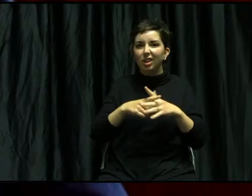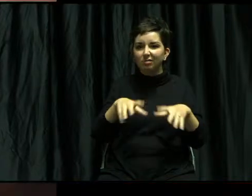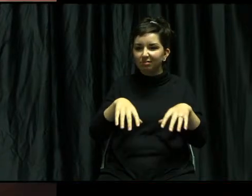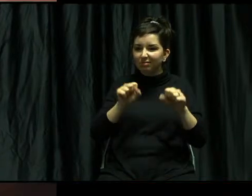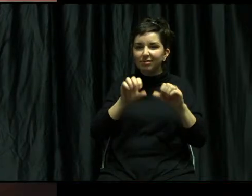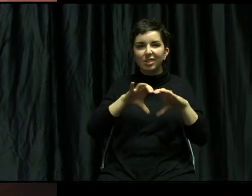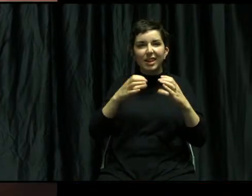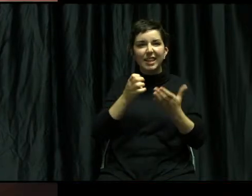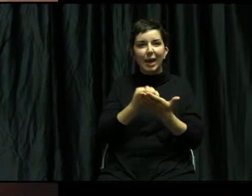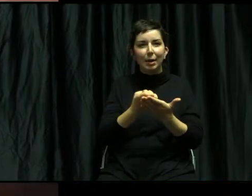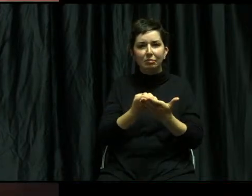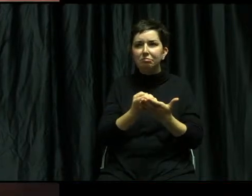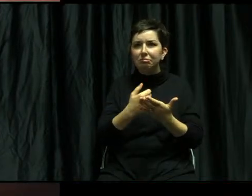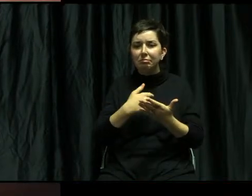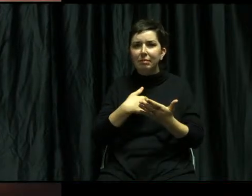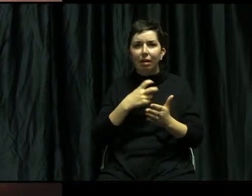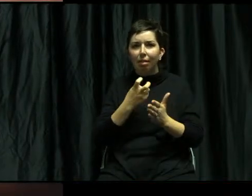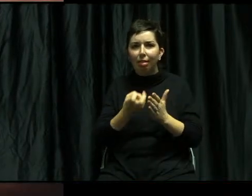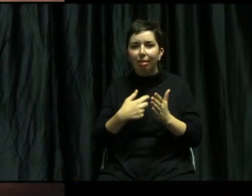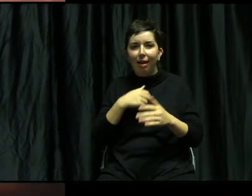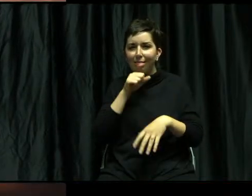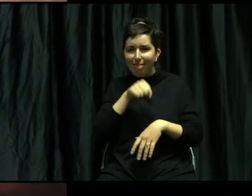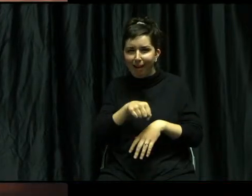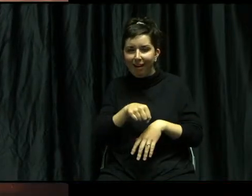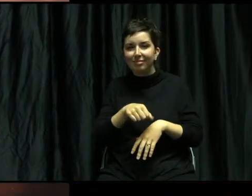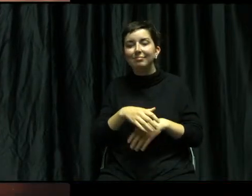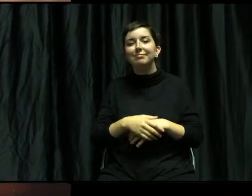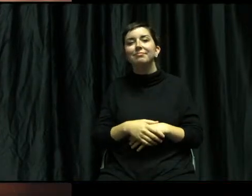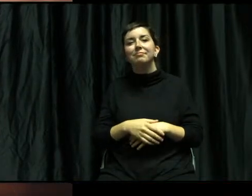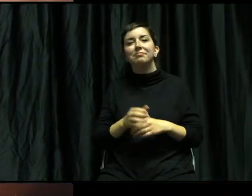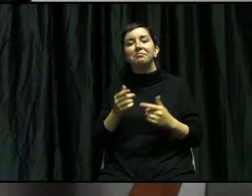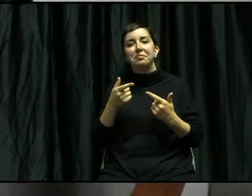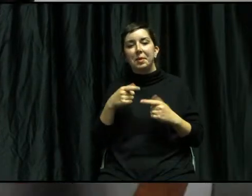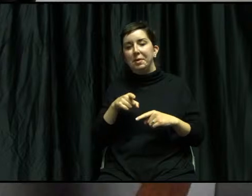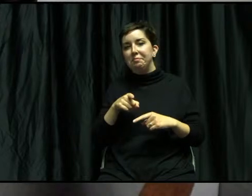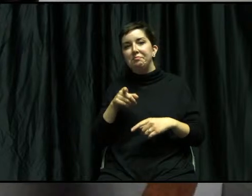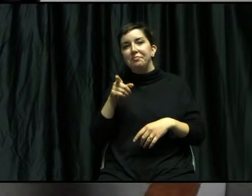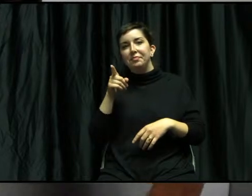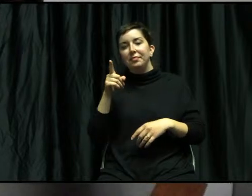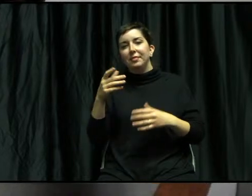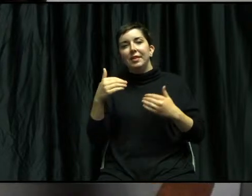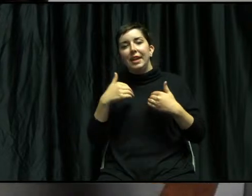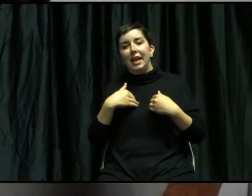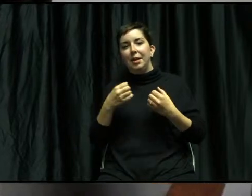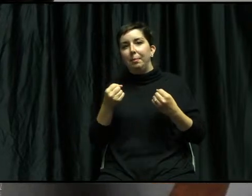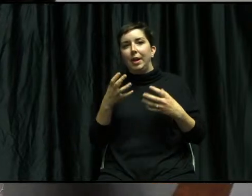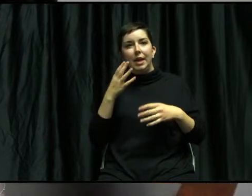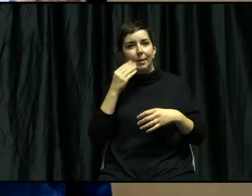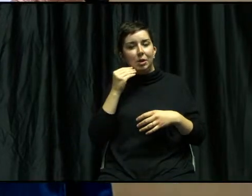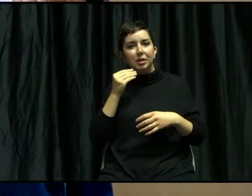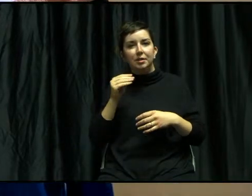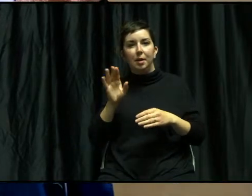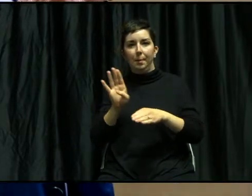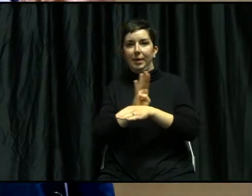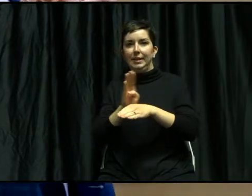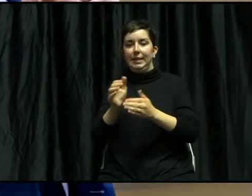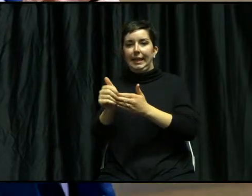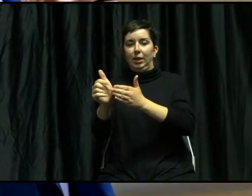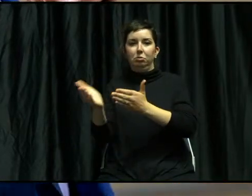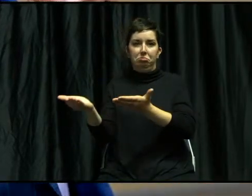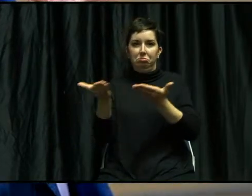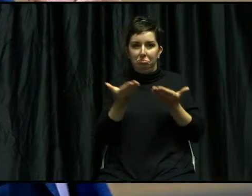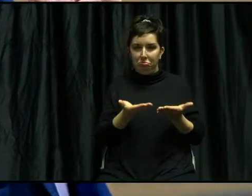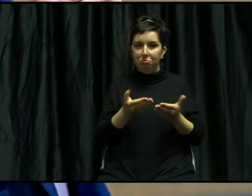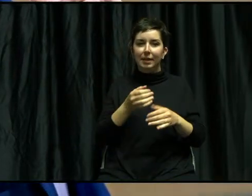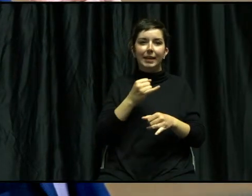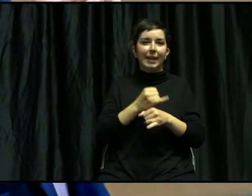classes. As a teacher, Dr. Vaughn created impactful experiences such as bringing business leaders to campus and challenging students to